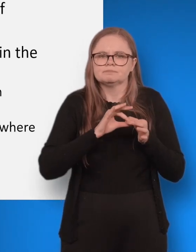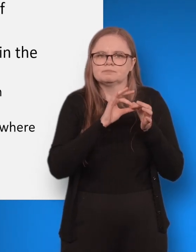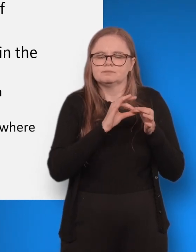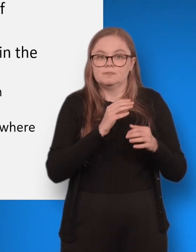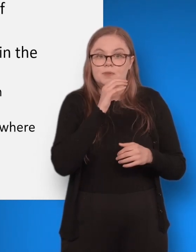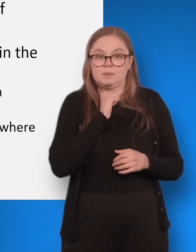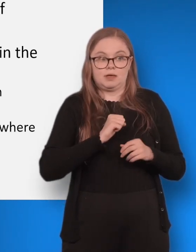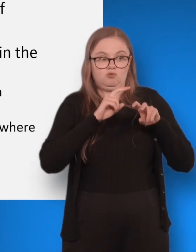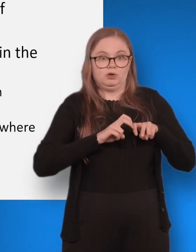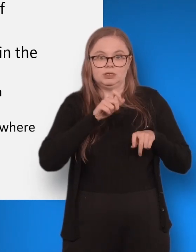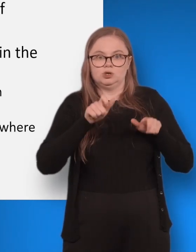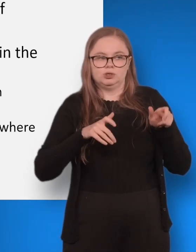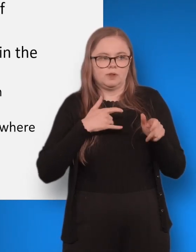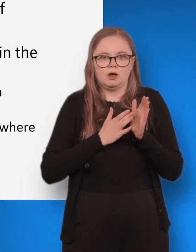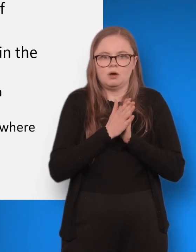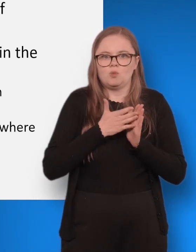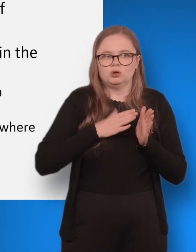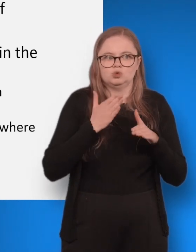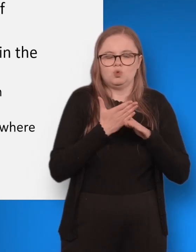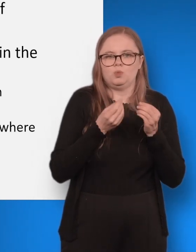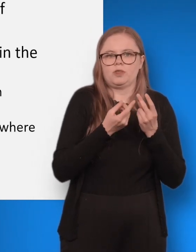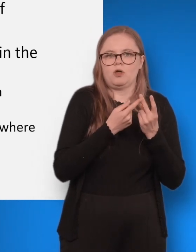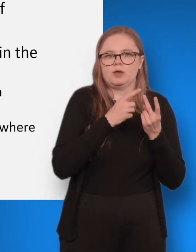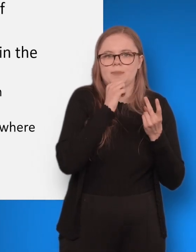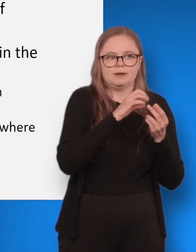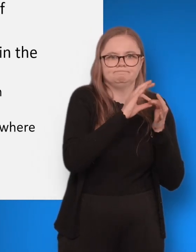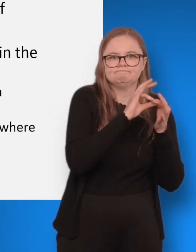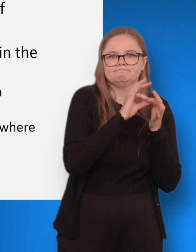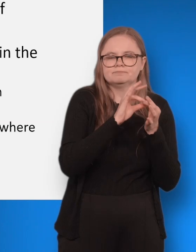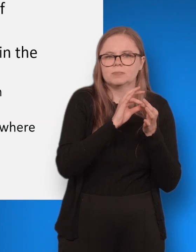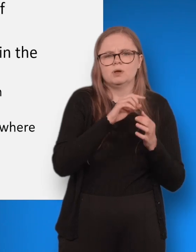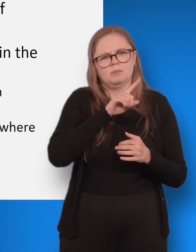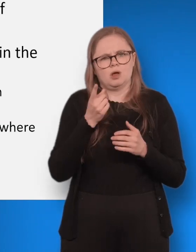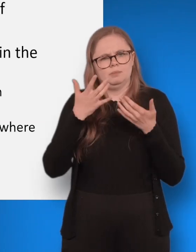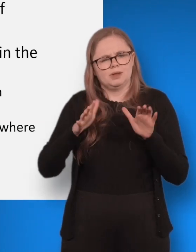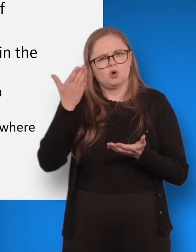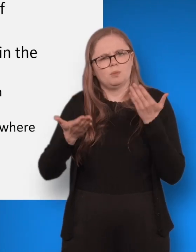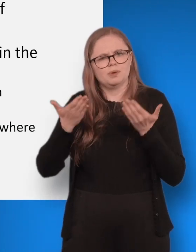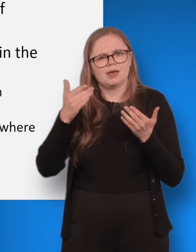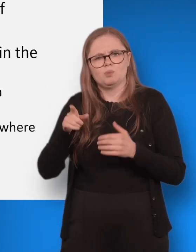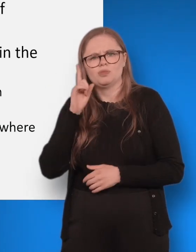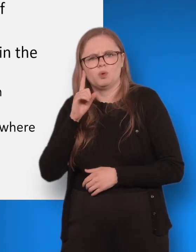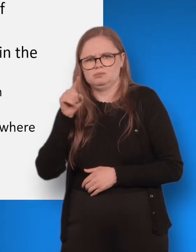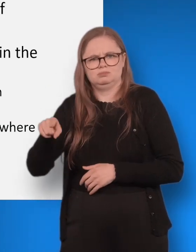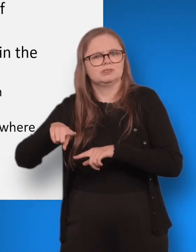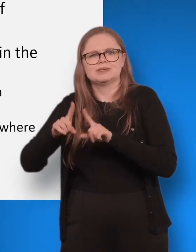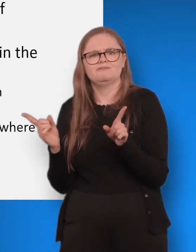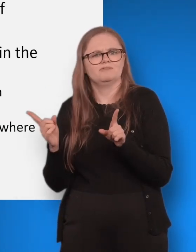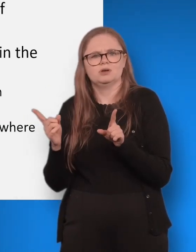are more likely to collaborate with men. But the study found that this is not the case with